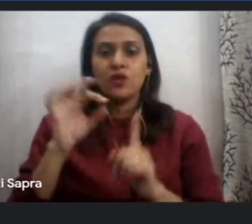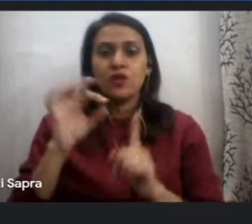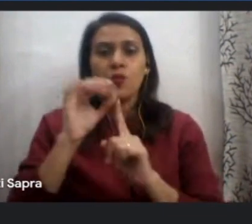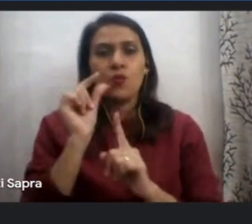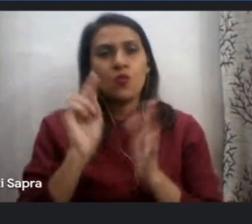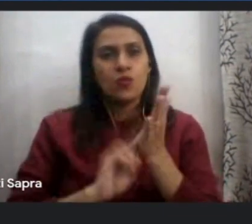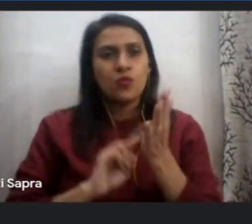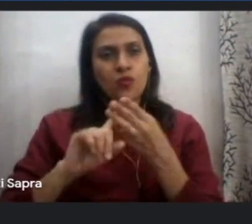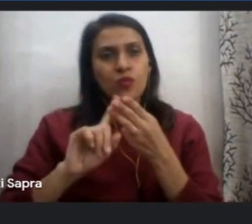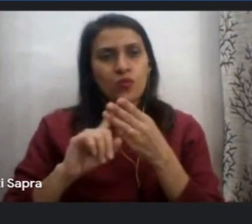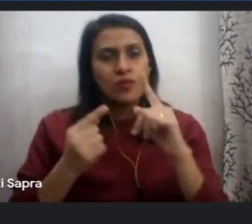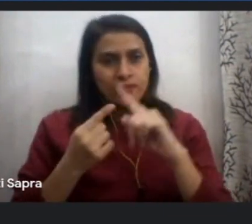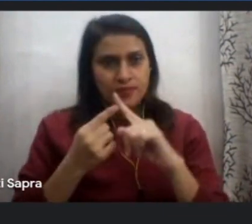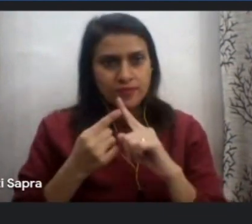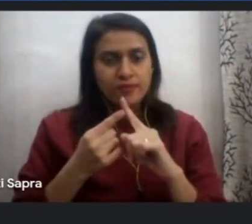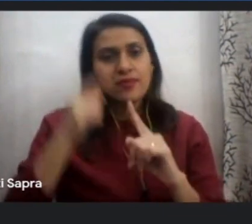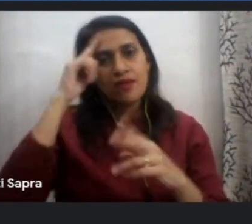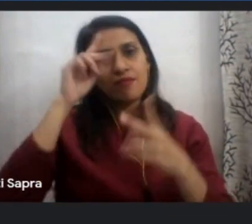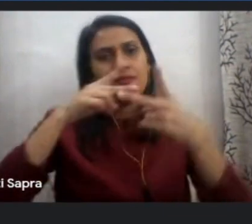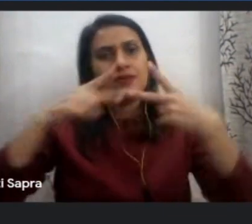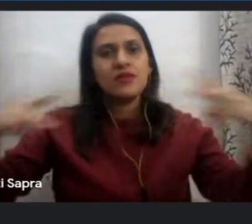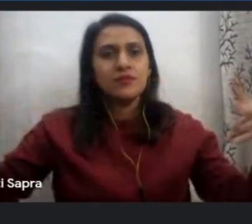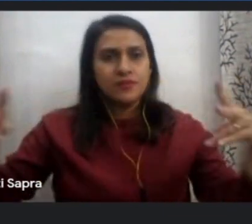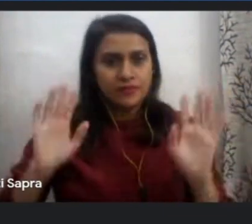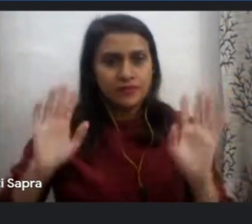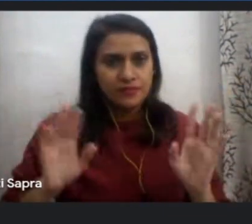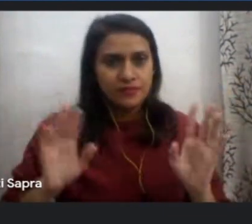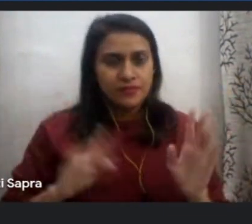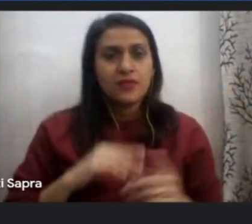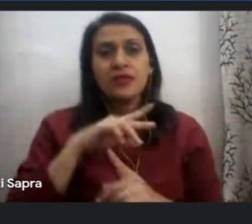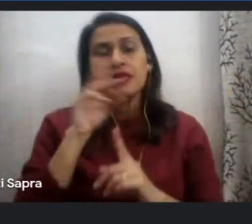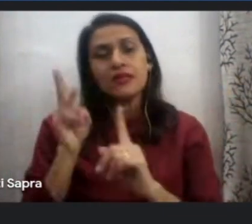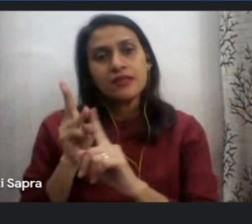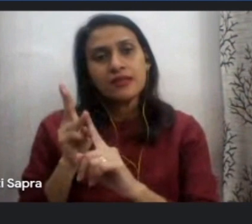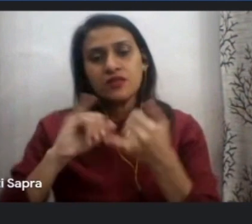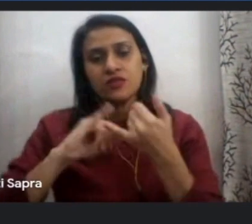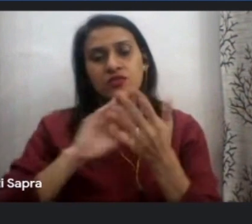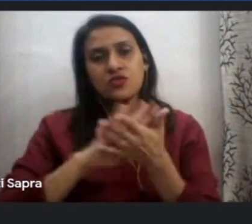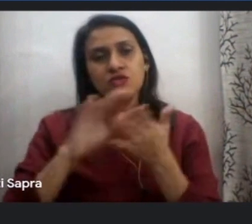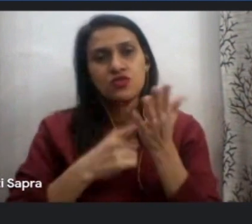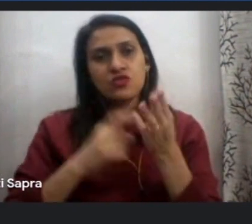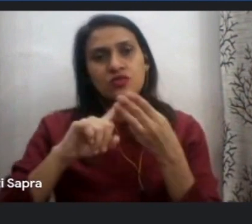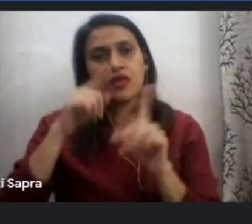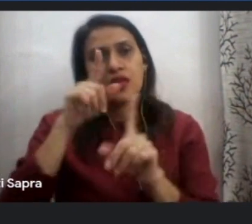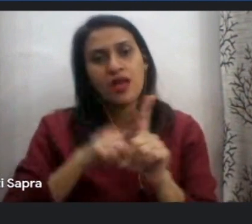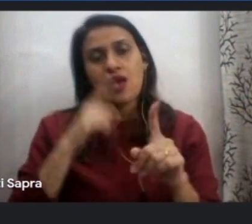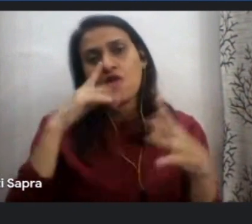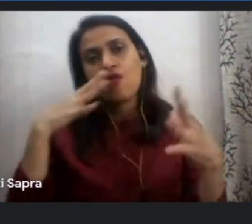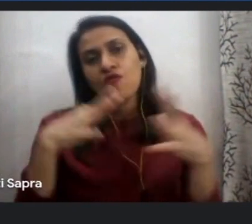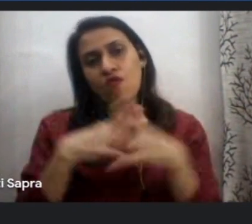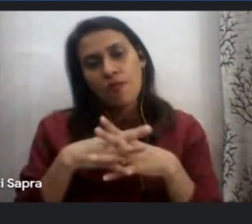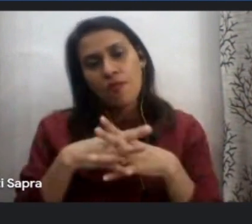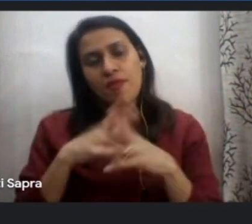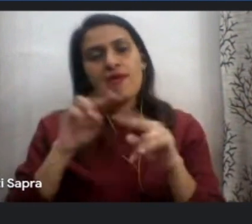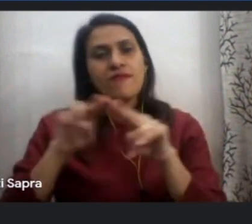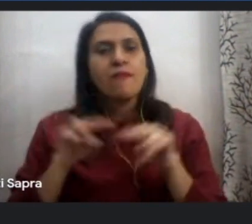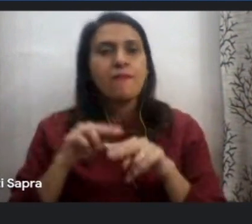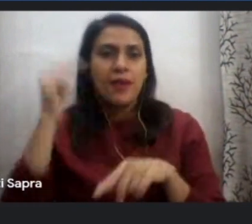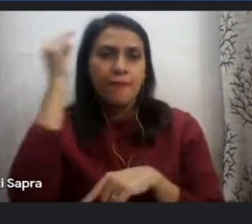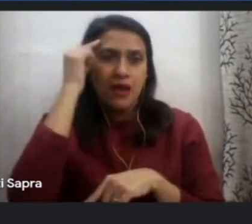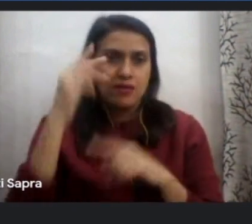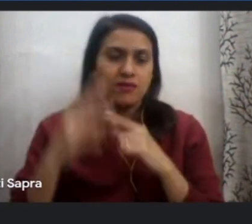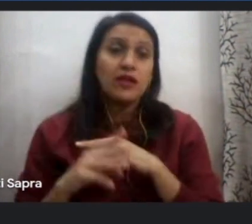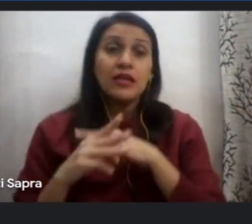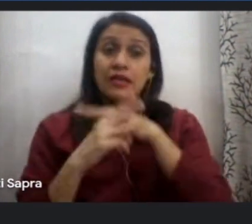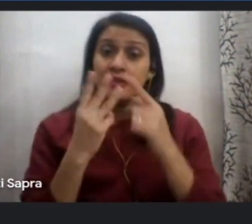and diagnostic experiences, followed by Shreya, who will talk about home and family environment. So after these three sessions,